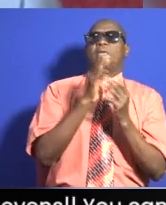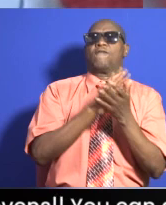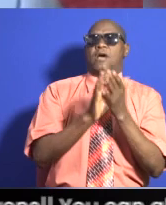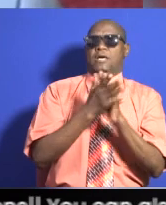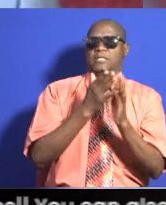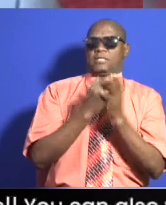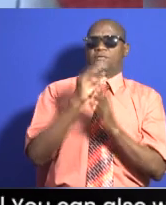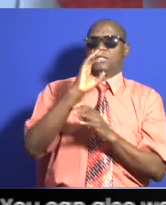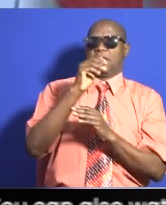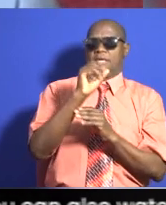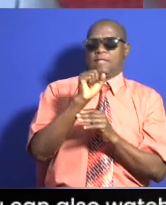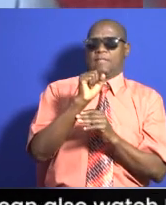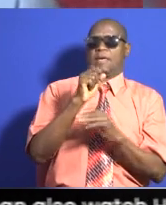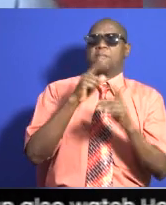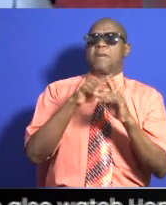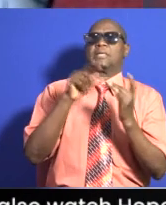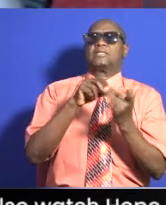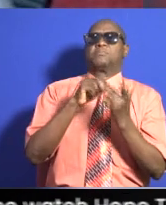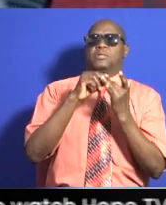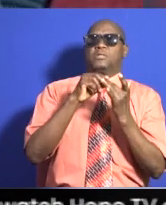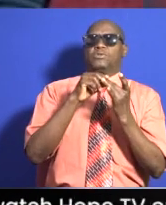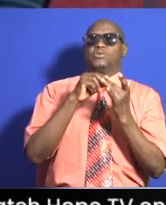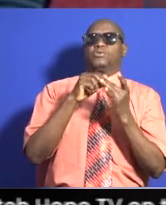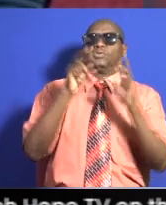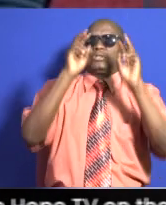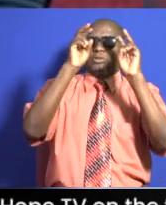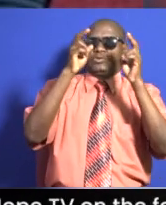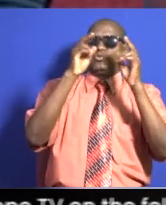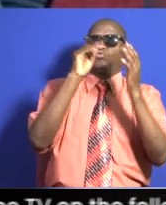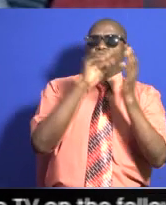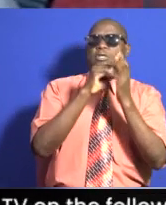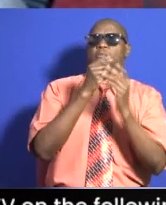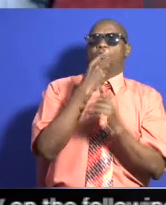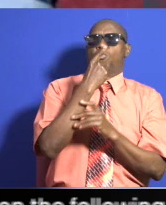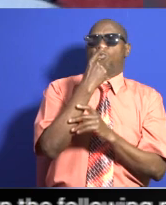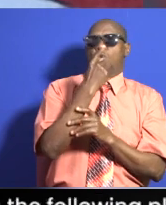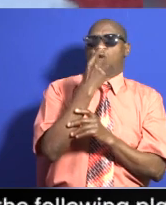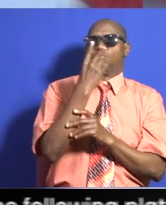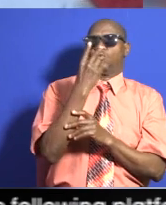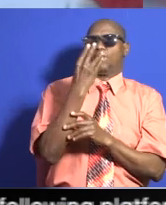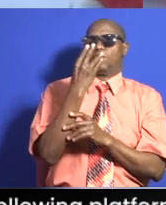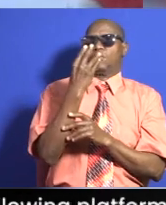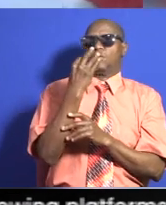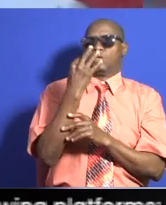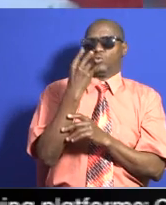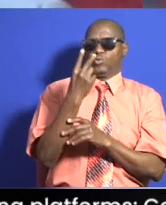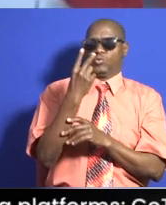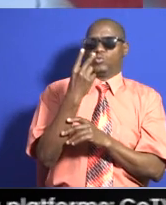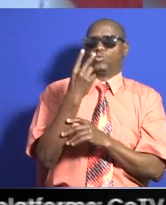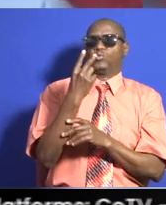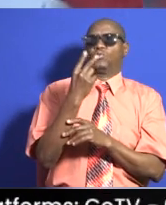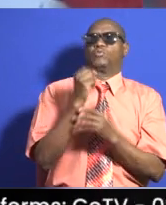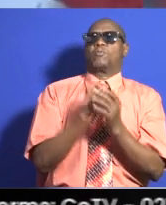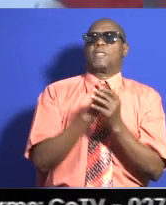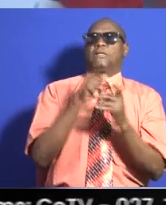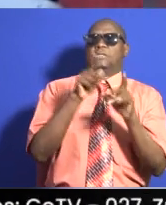however, that the special issue of Kenya Gazette Notice number 12432, dated 12th of October 2022, and